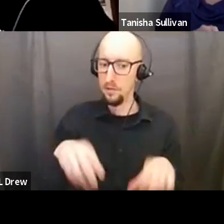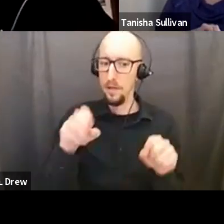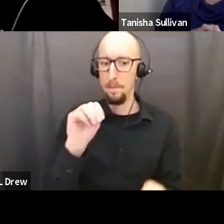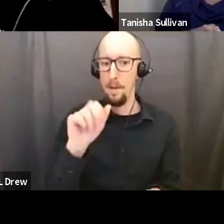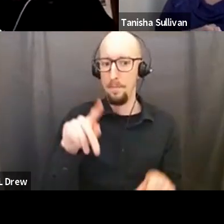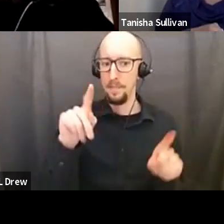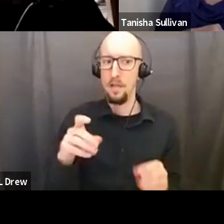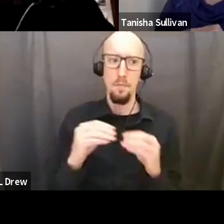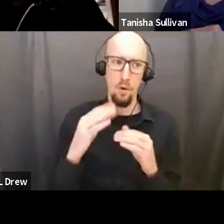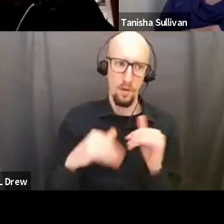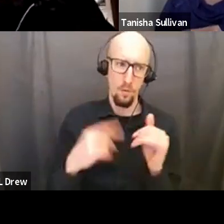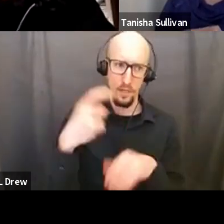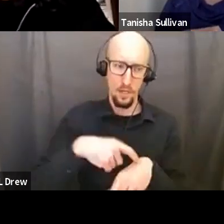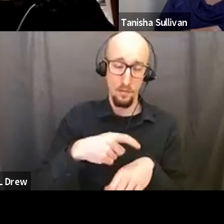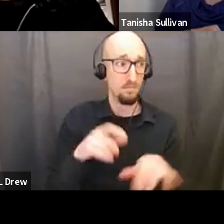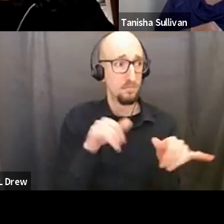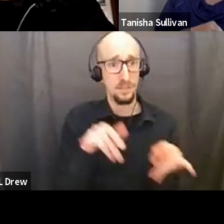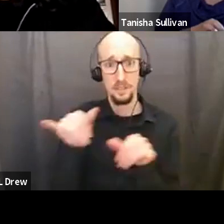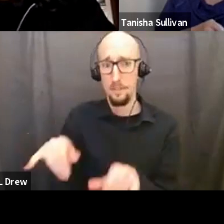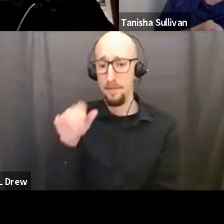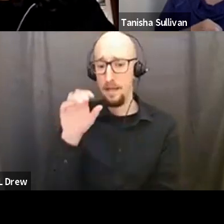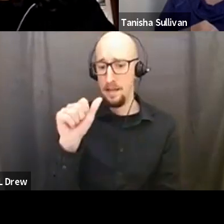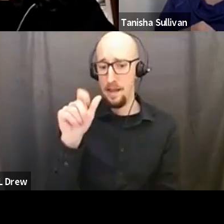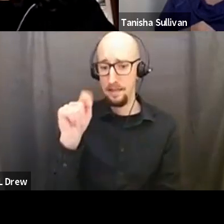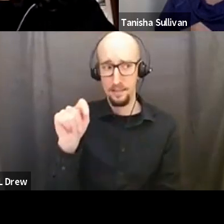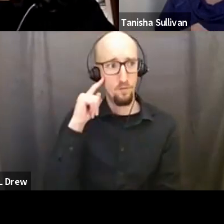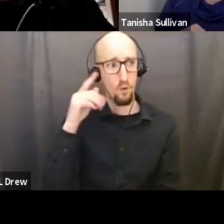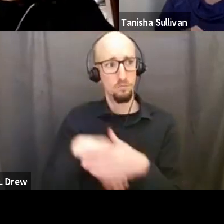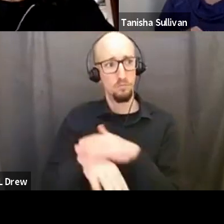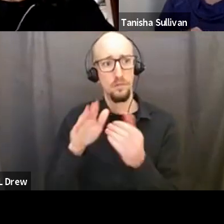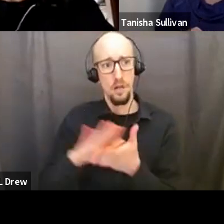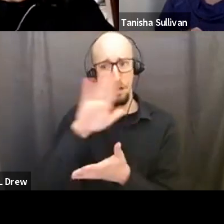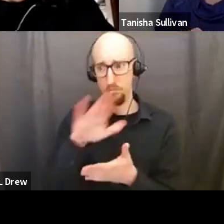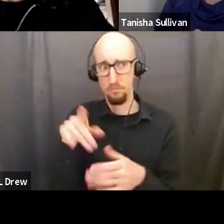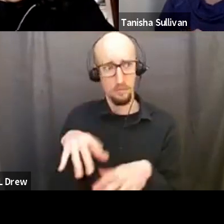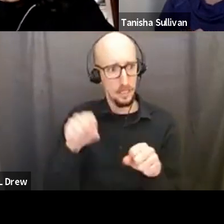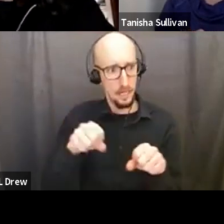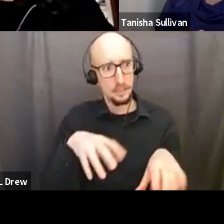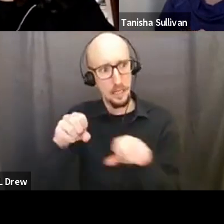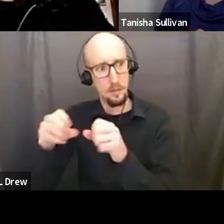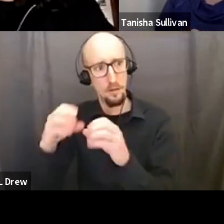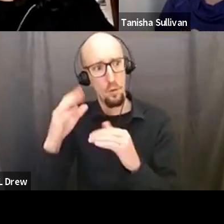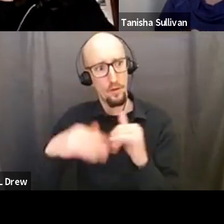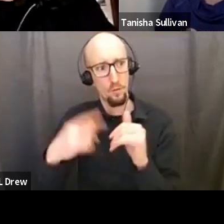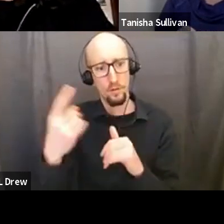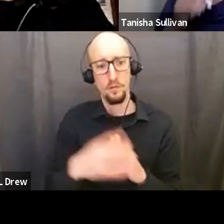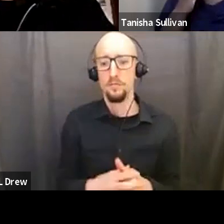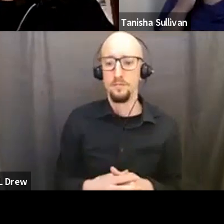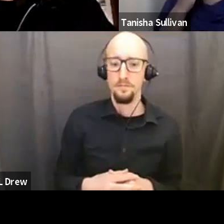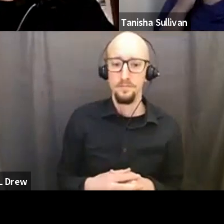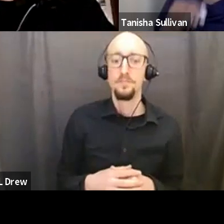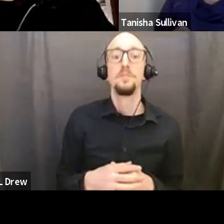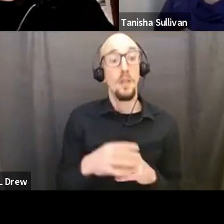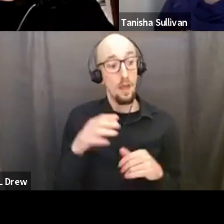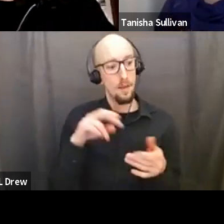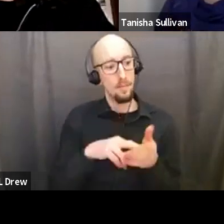occasion, just as is done for the SAT exam for college entrance. The opportunity to take the test more than once gives families the